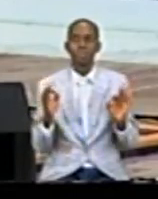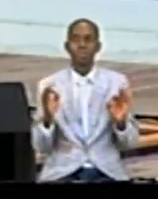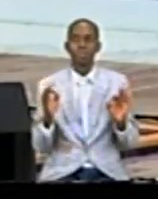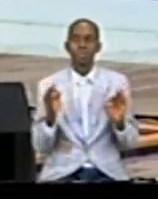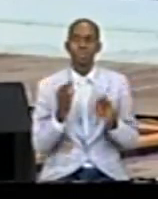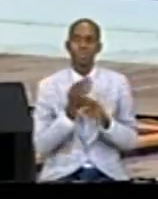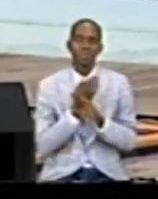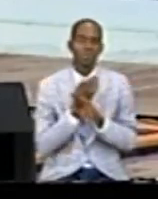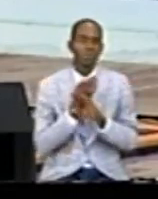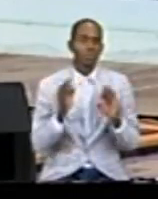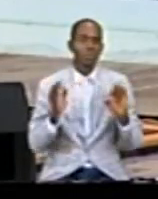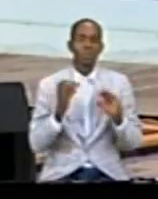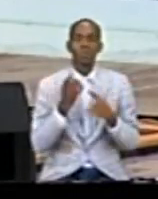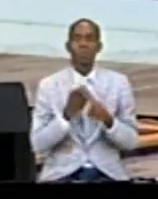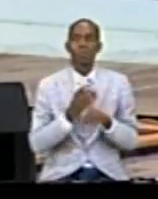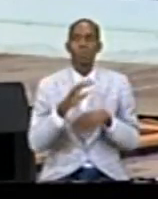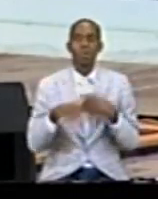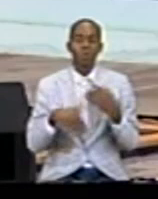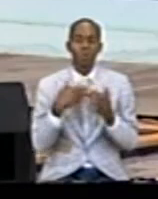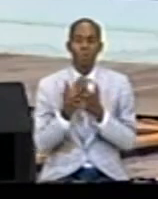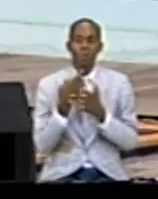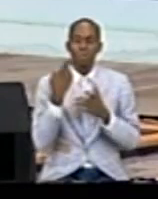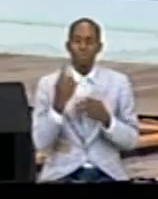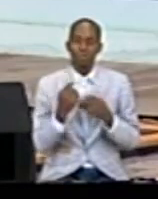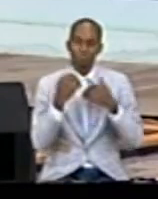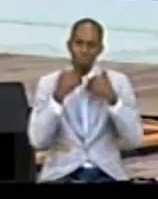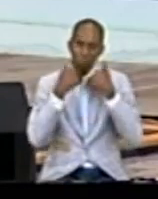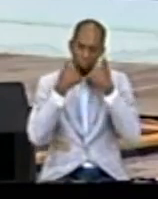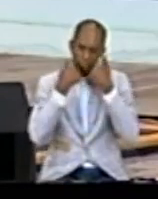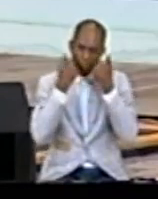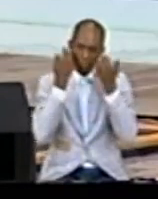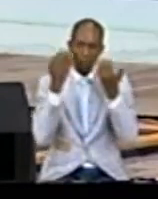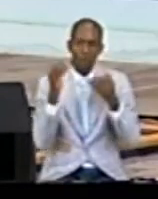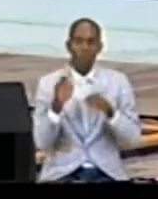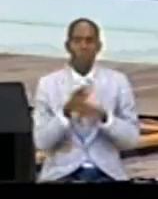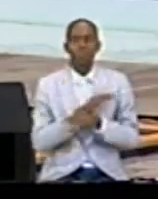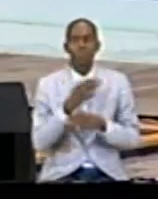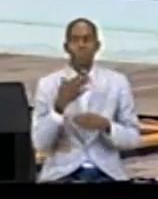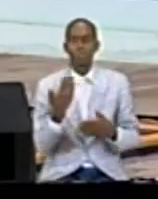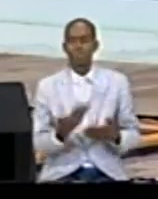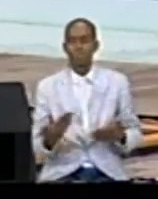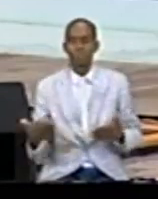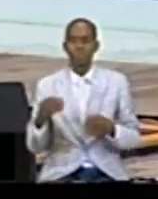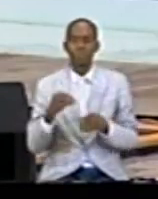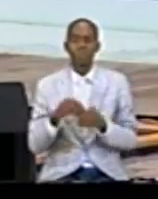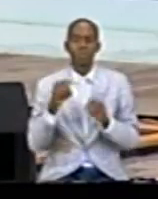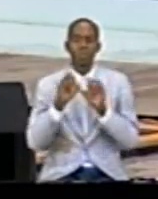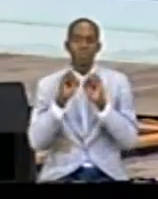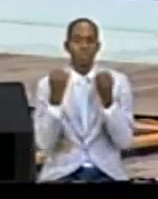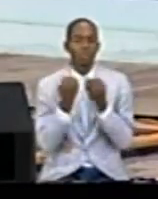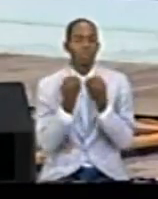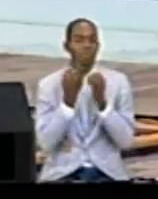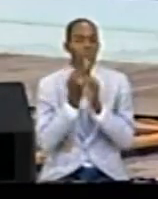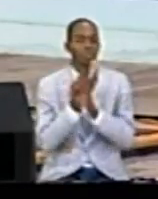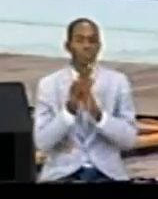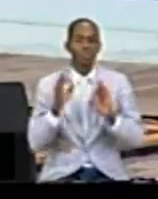Free from all the disgraceful activities of society. Free.